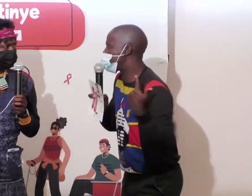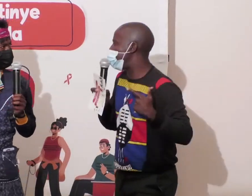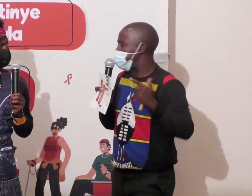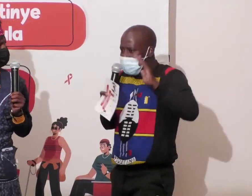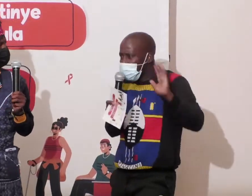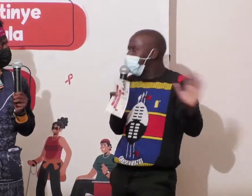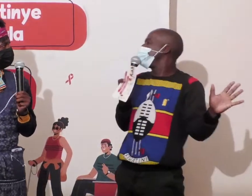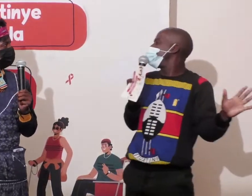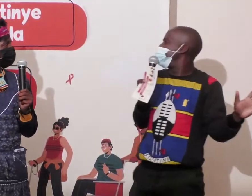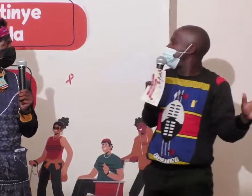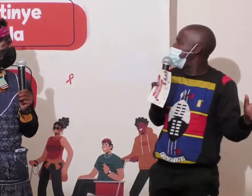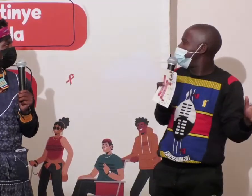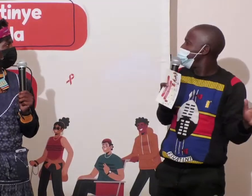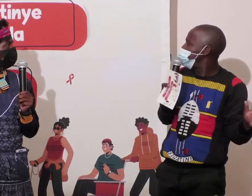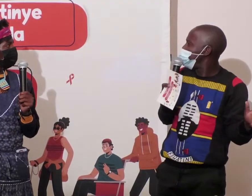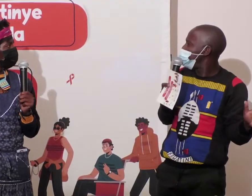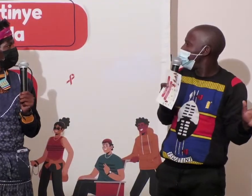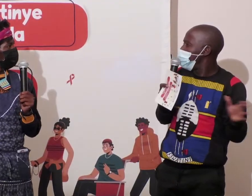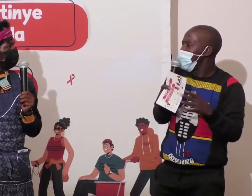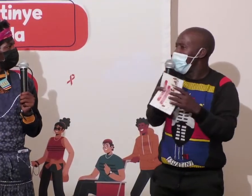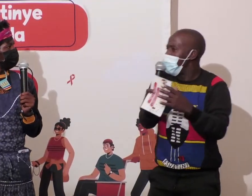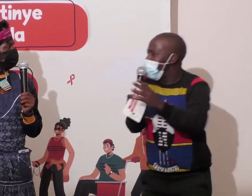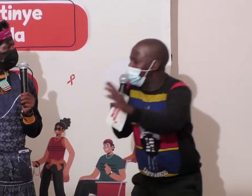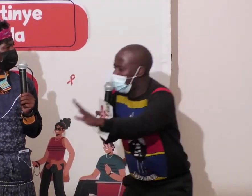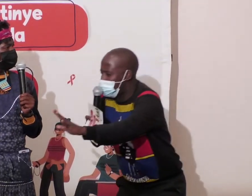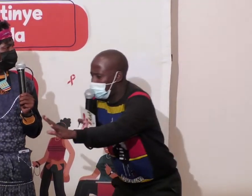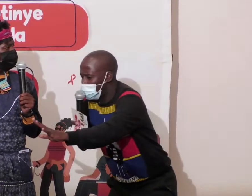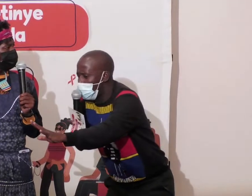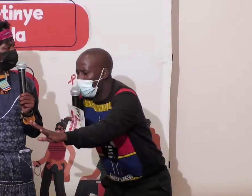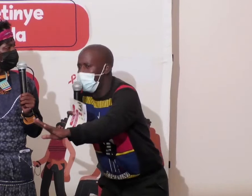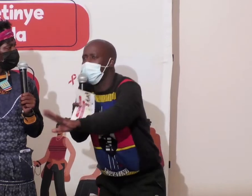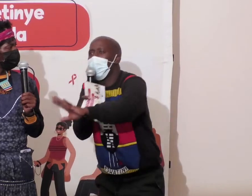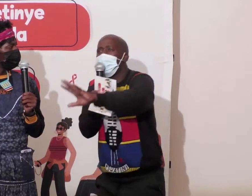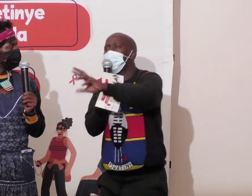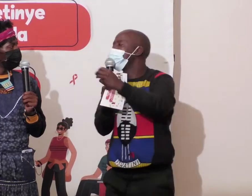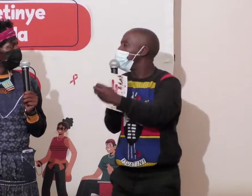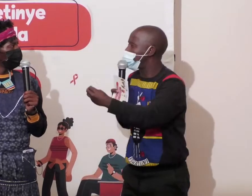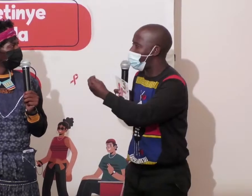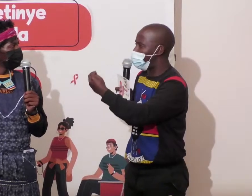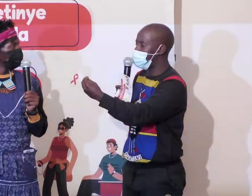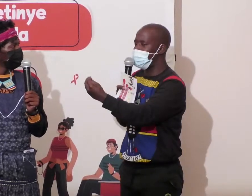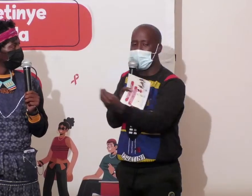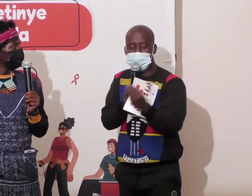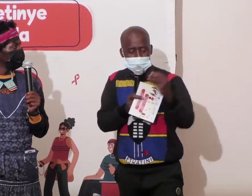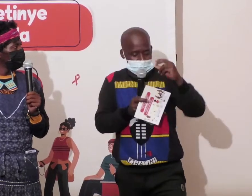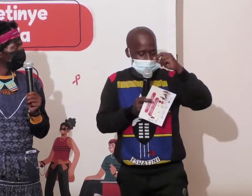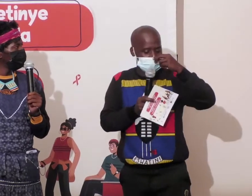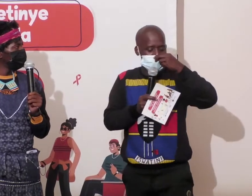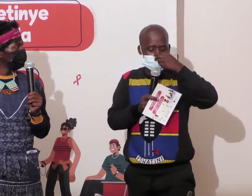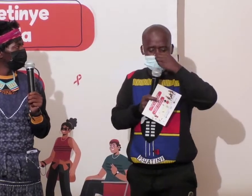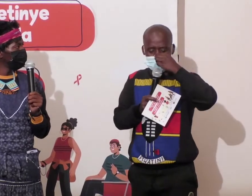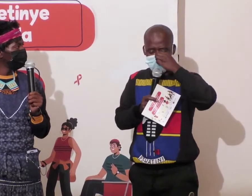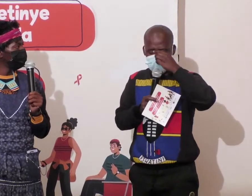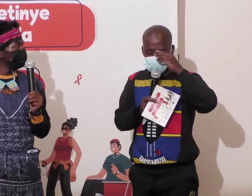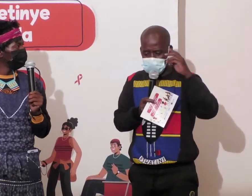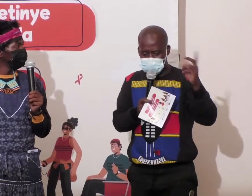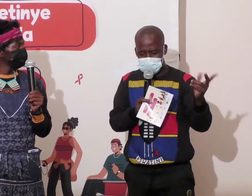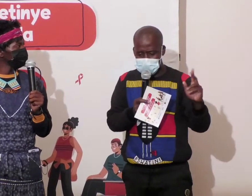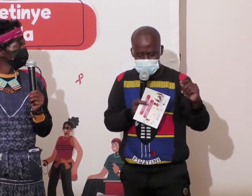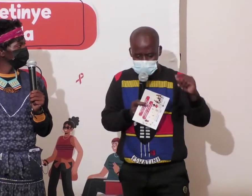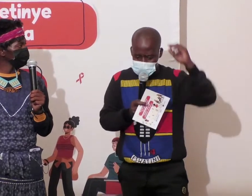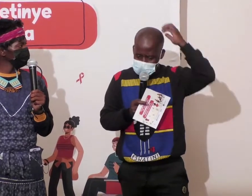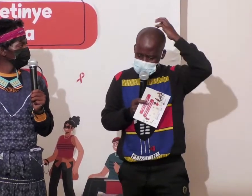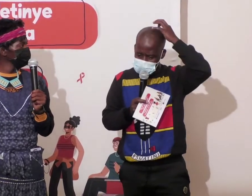yabantu labak-treatment i-achievement leyo. 95% gogo abantu lesikhuluma la kuthiwa i-viral load angadoma i-viral suppression